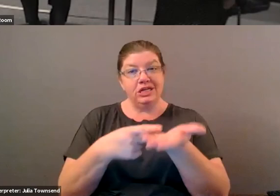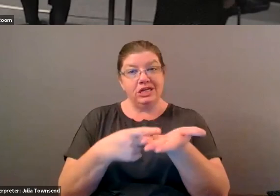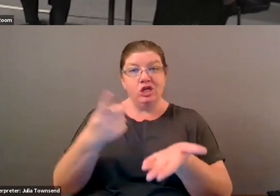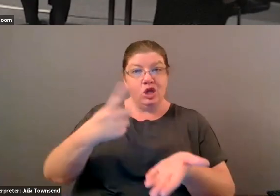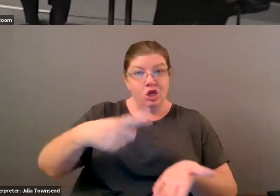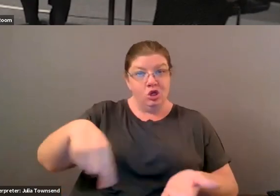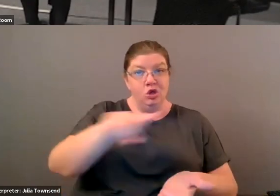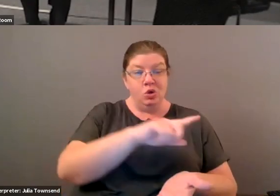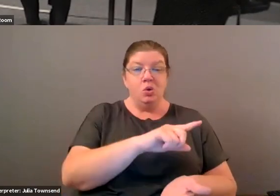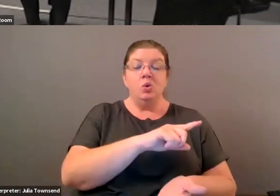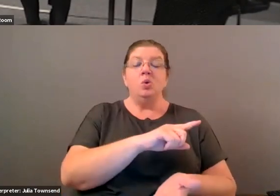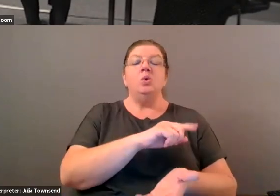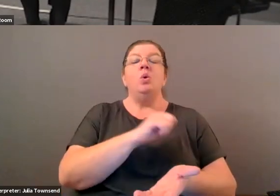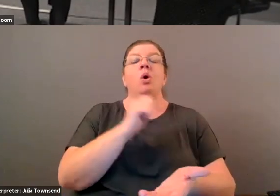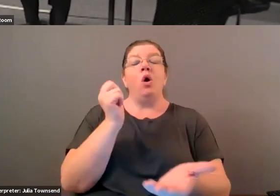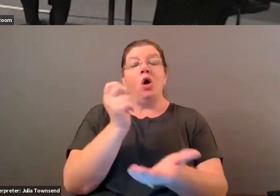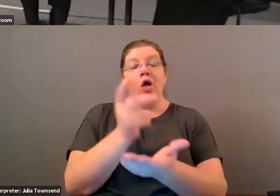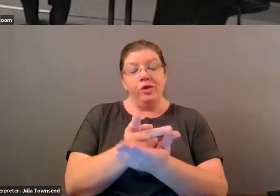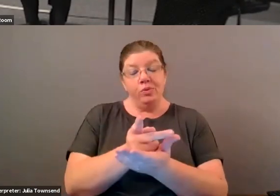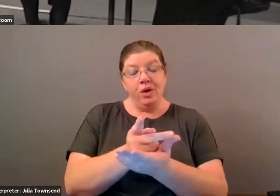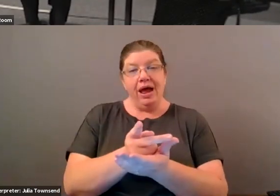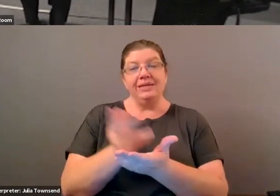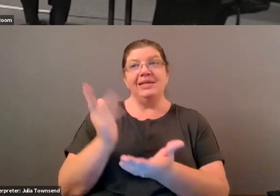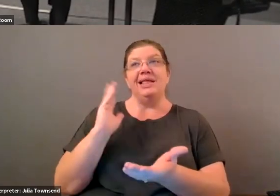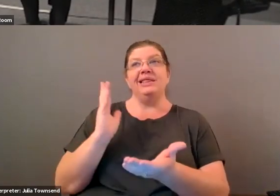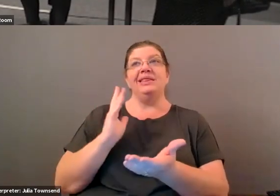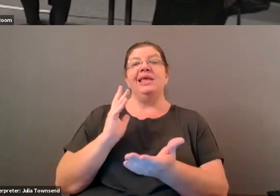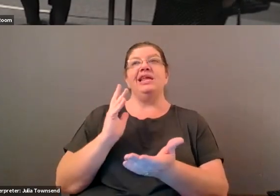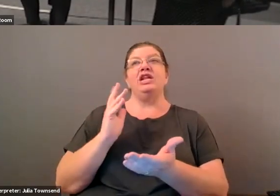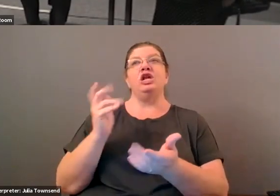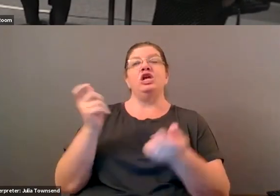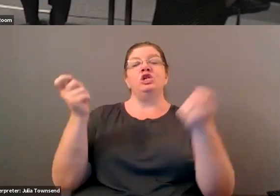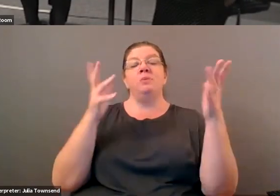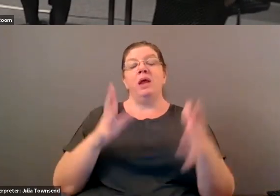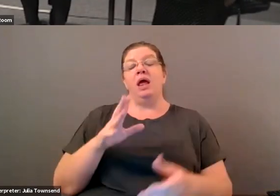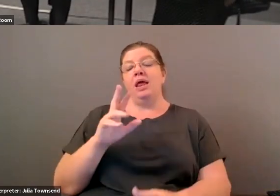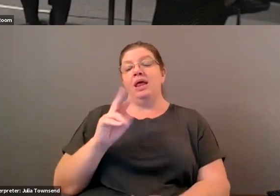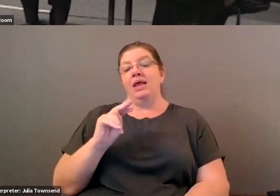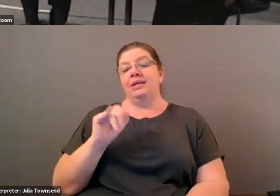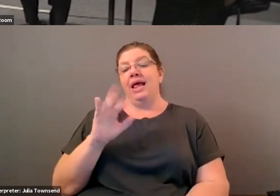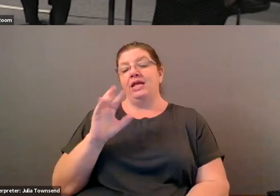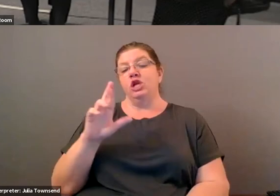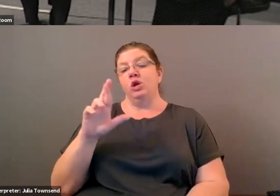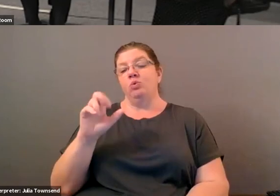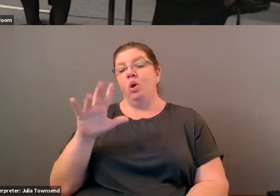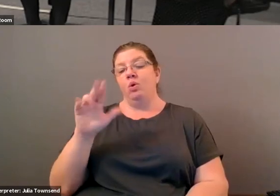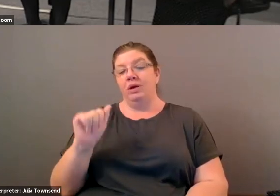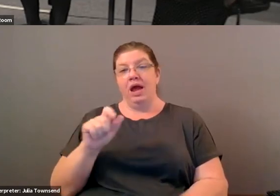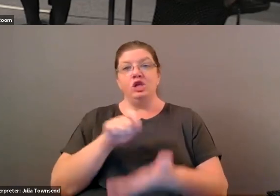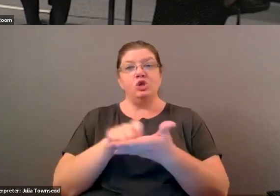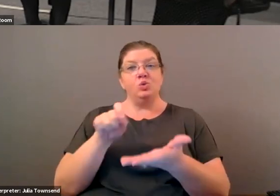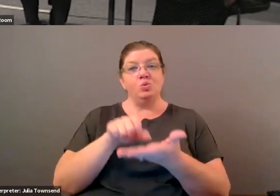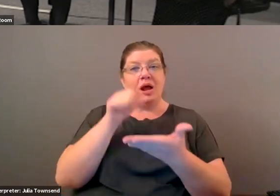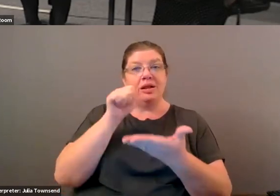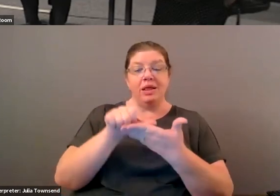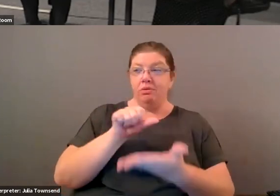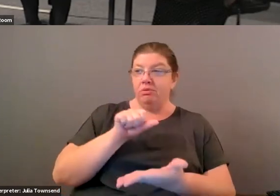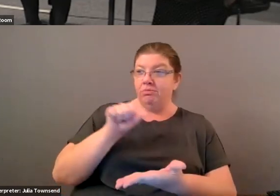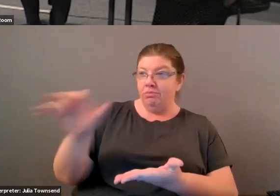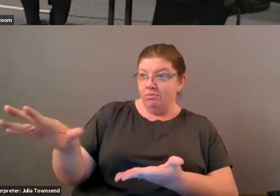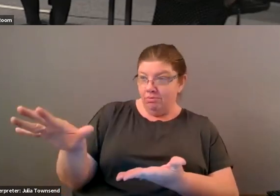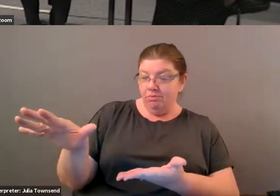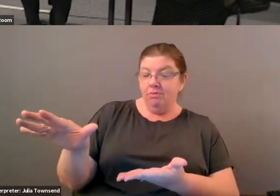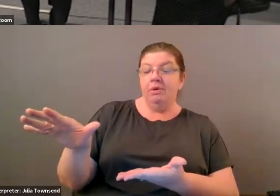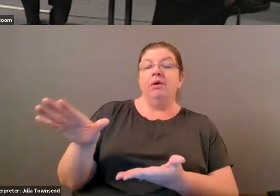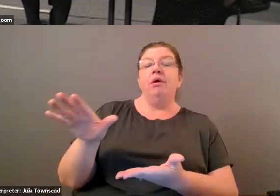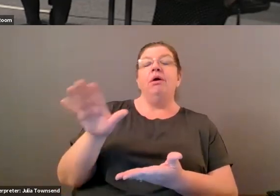authorized then Superintendent Matsuoka to write a letter back to the claimants indicating that